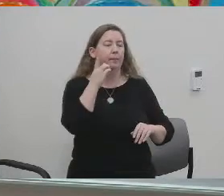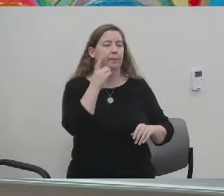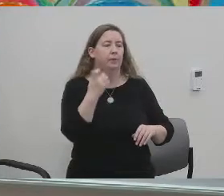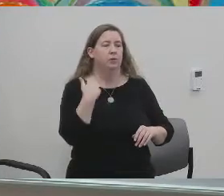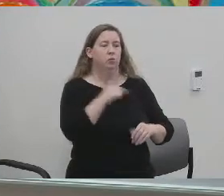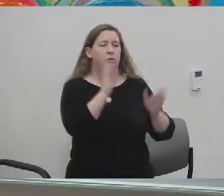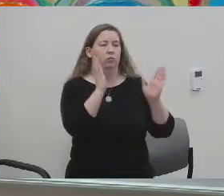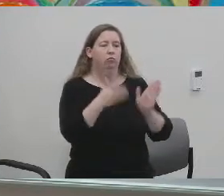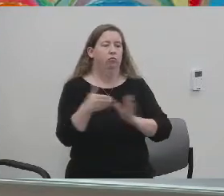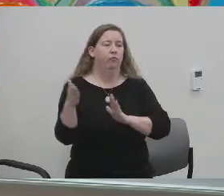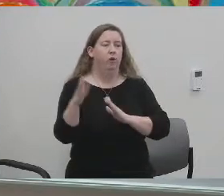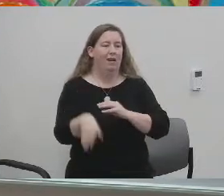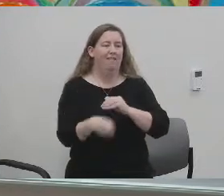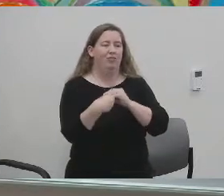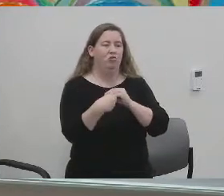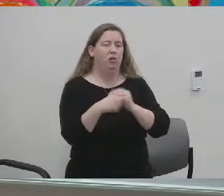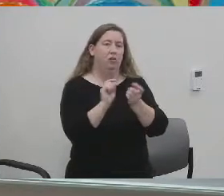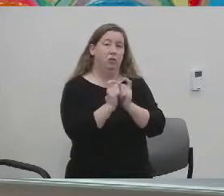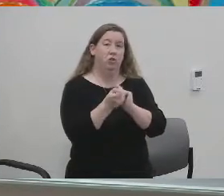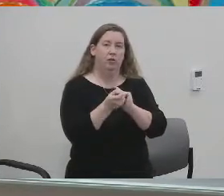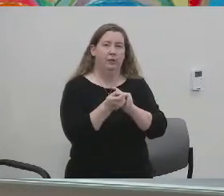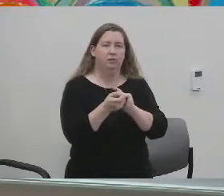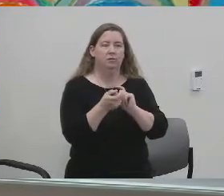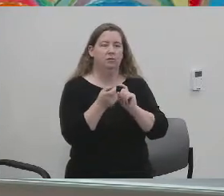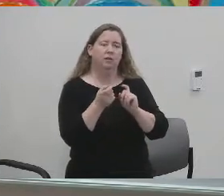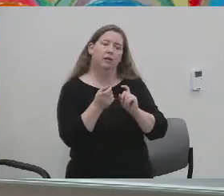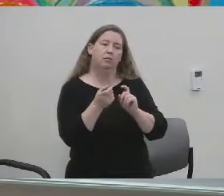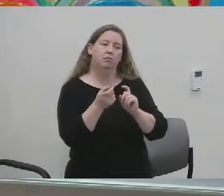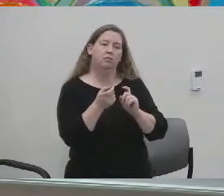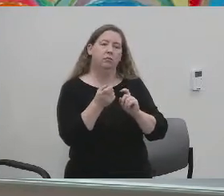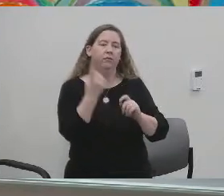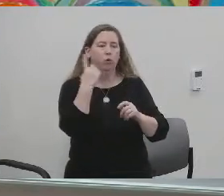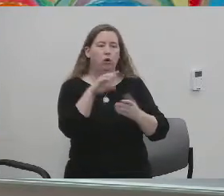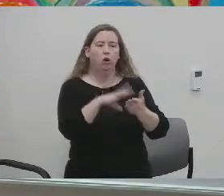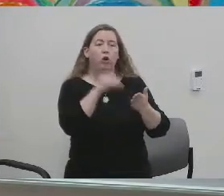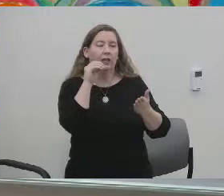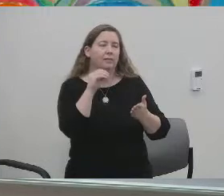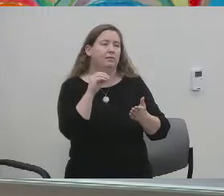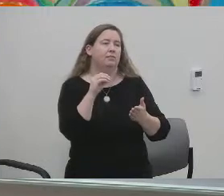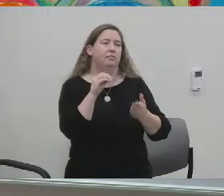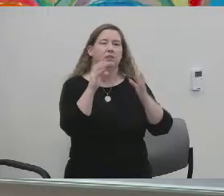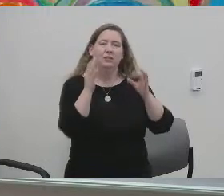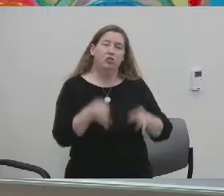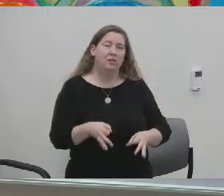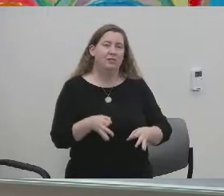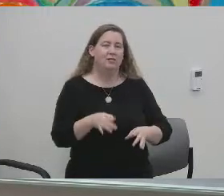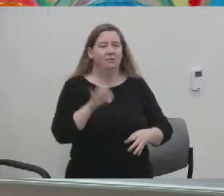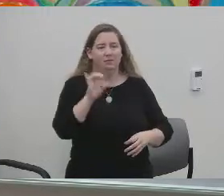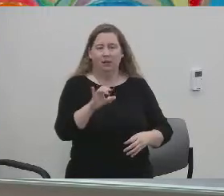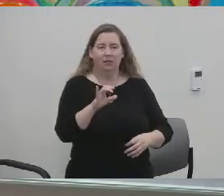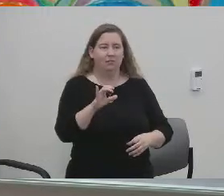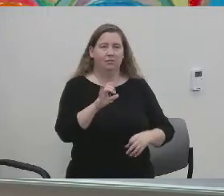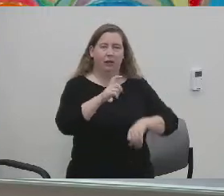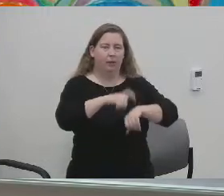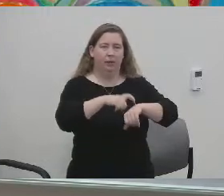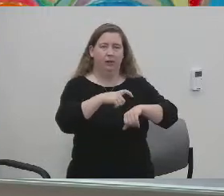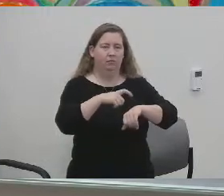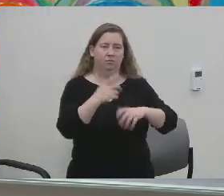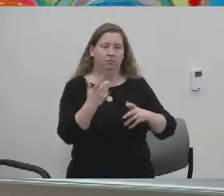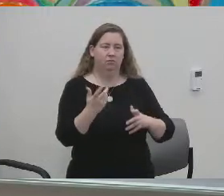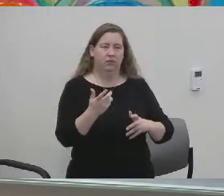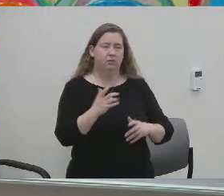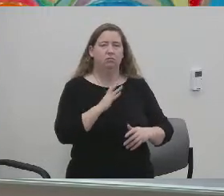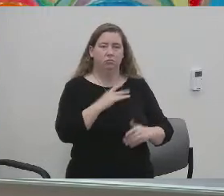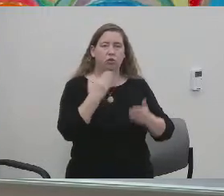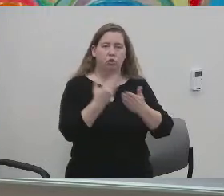prepare for an additional adjustment and a transition to our learning decisions, and that's not a bad time to start providing some additional